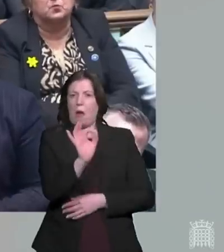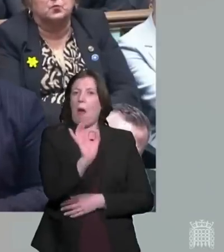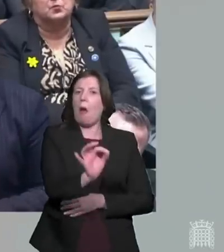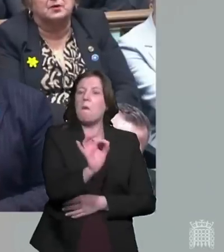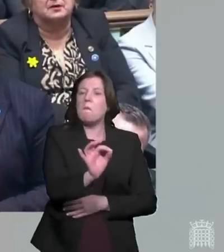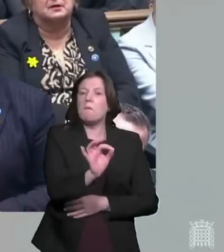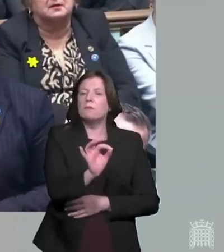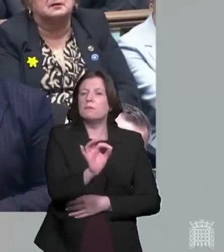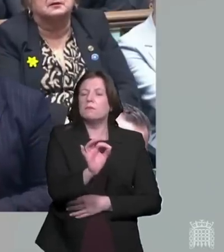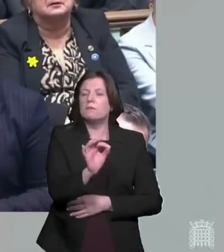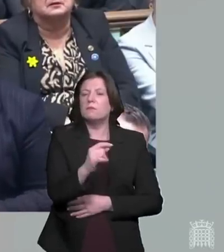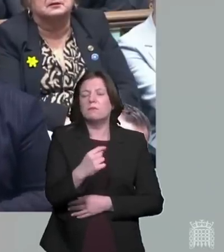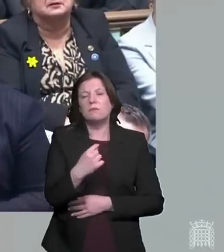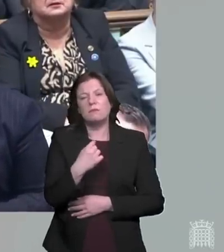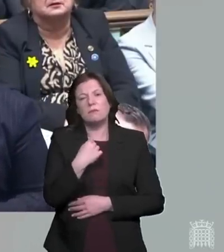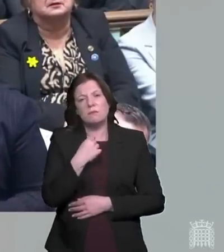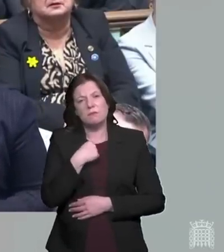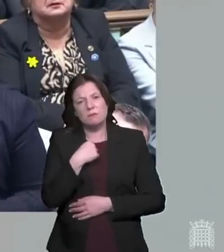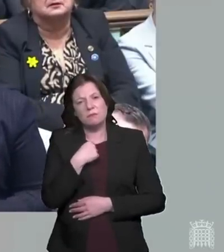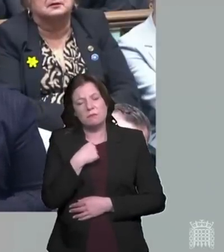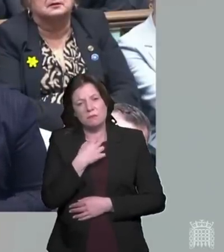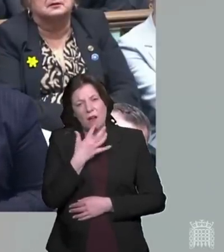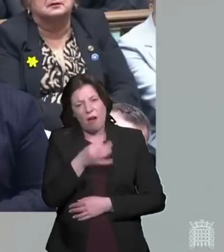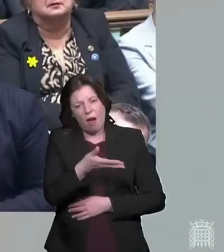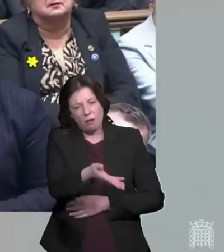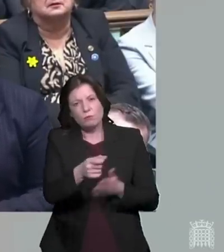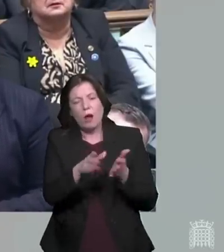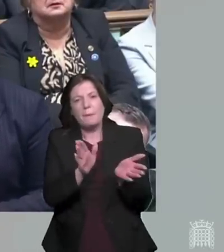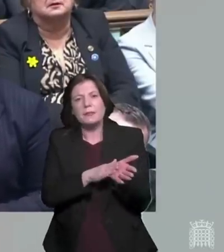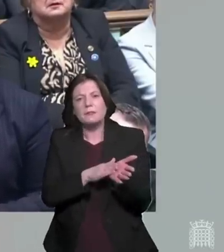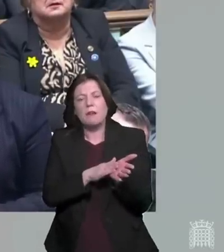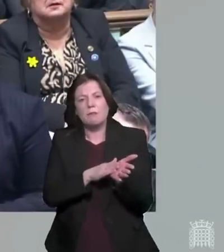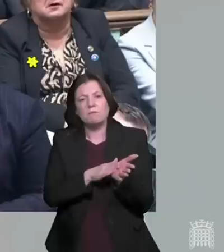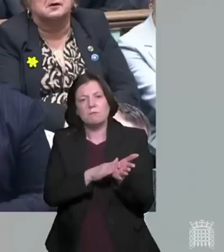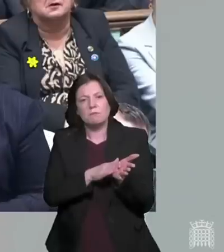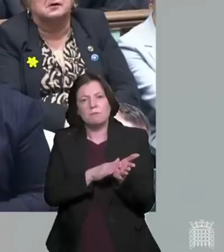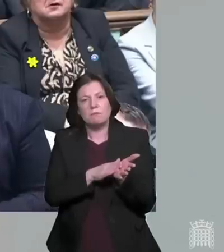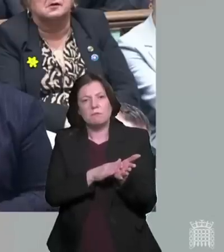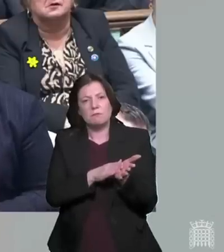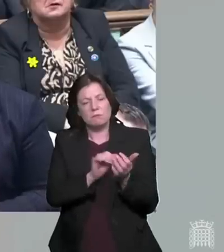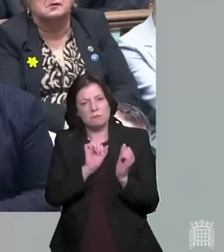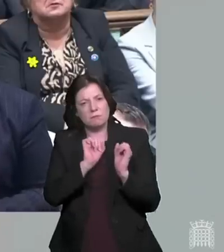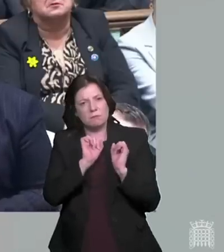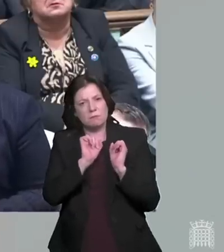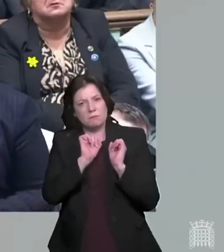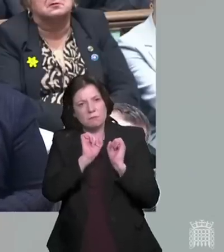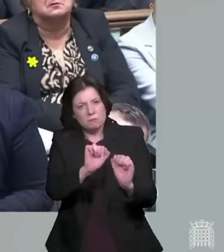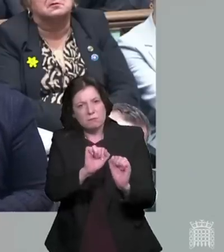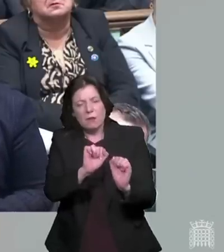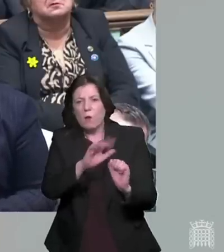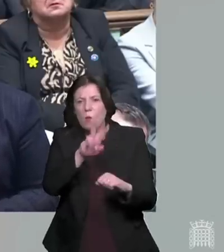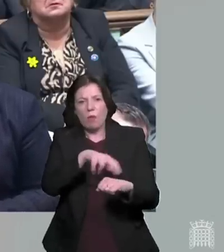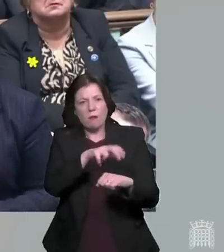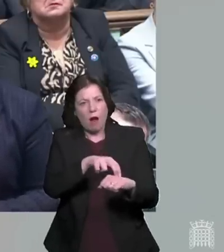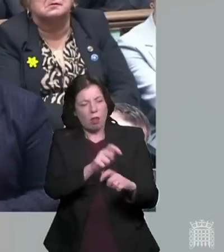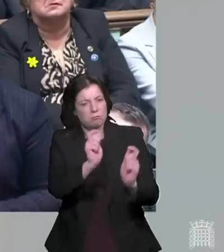my question for the Prime Minister is this. If there can be a very, very special status for the province of